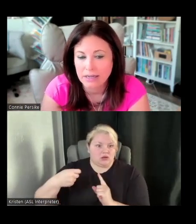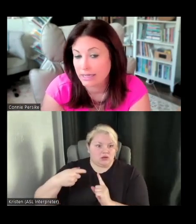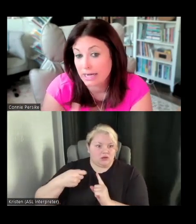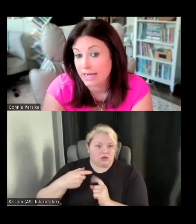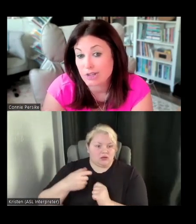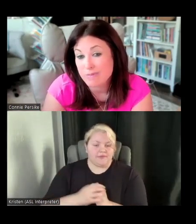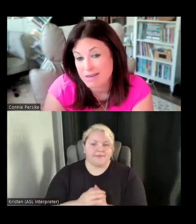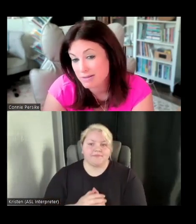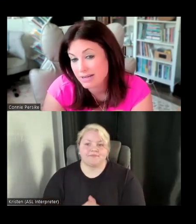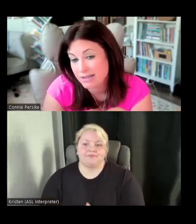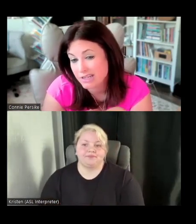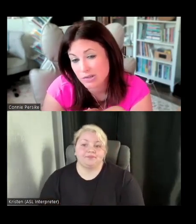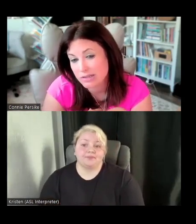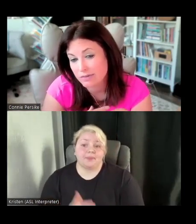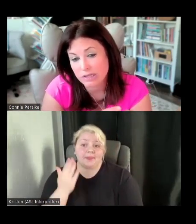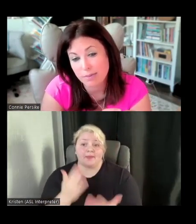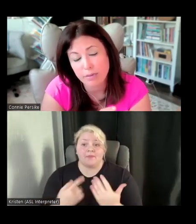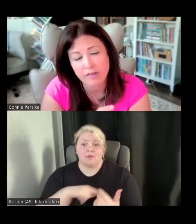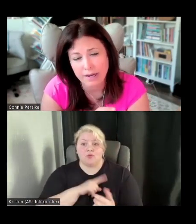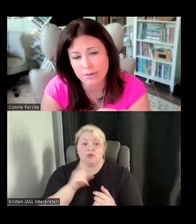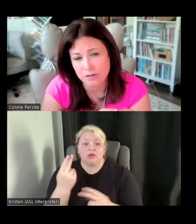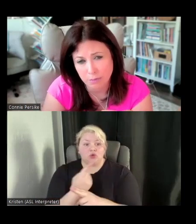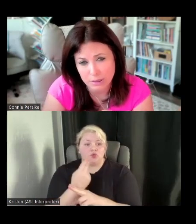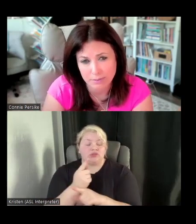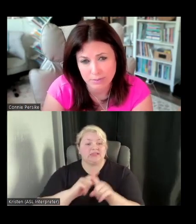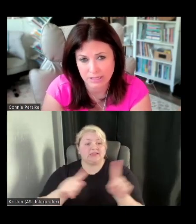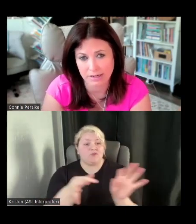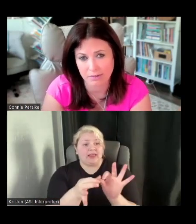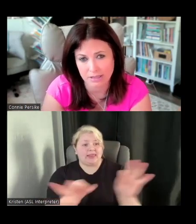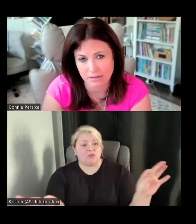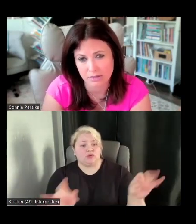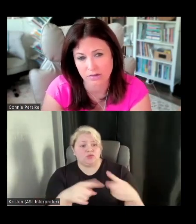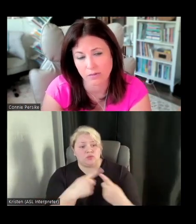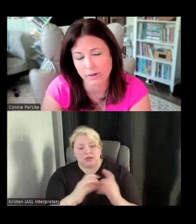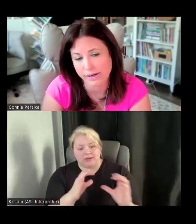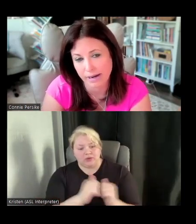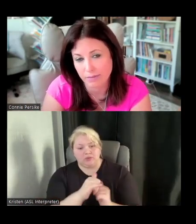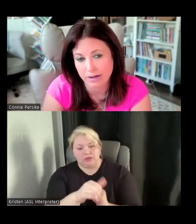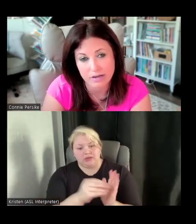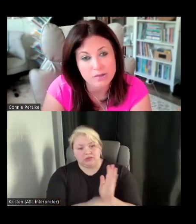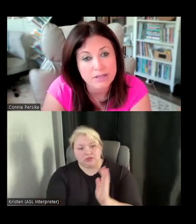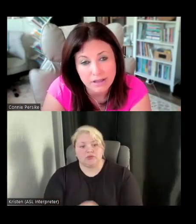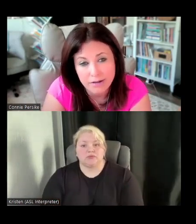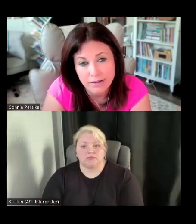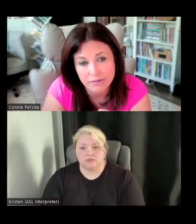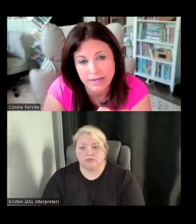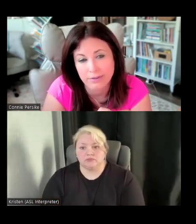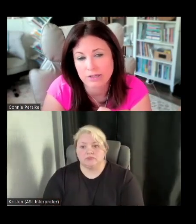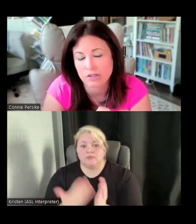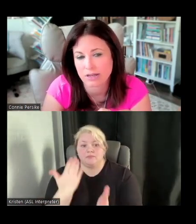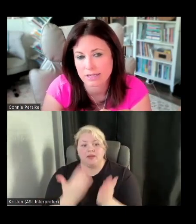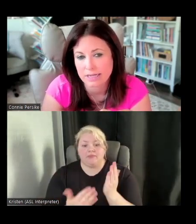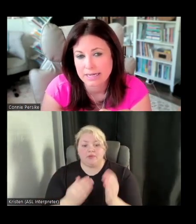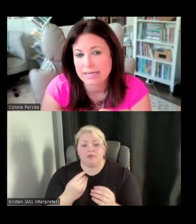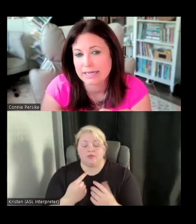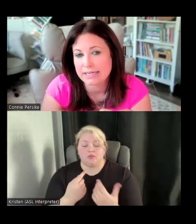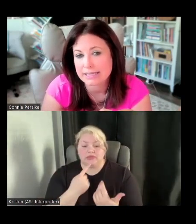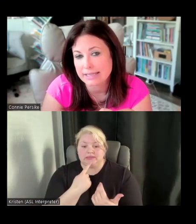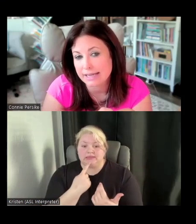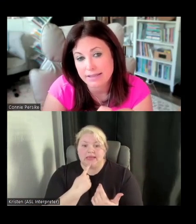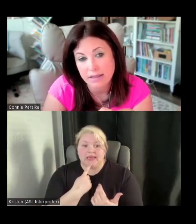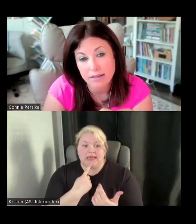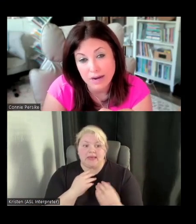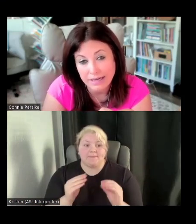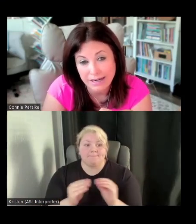demand. And so maybe we need to use a different type of language when we're communicating with that student. We might want to use declarative language that